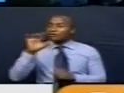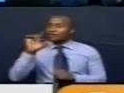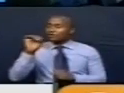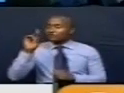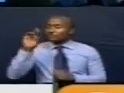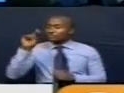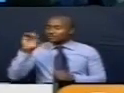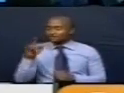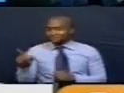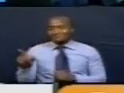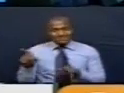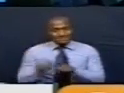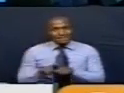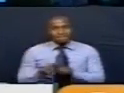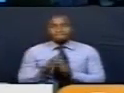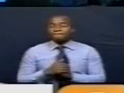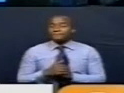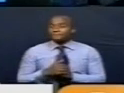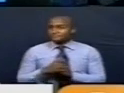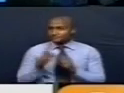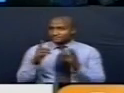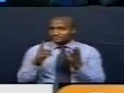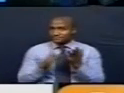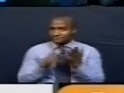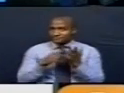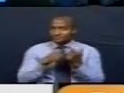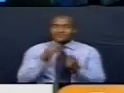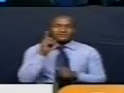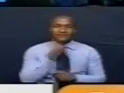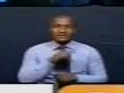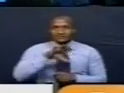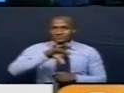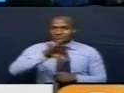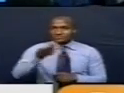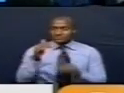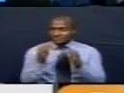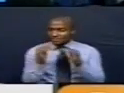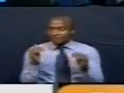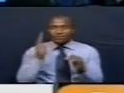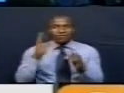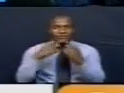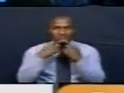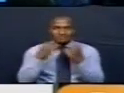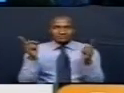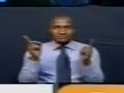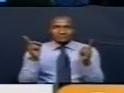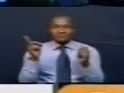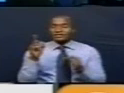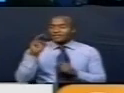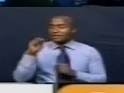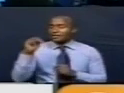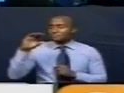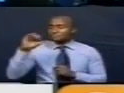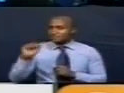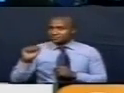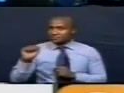now, Anne, is that once the counting is completed at the constituency level, they'll actually be able to announce the members of the county assembly there and even the member